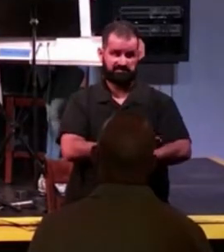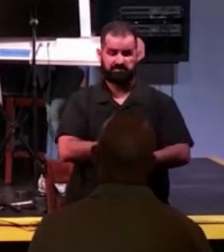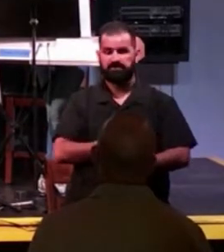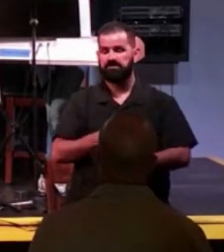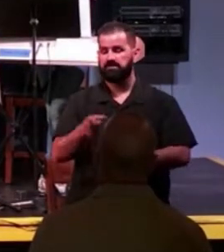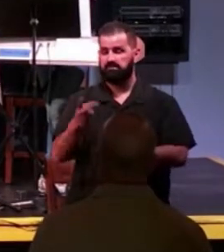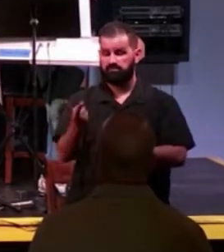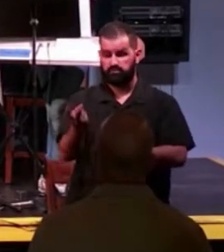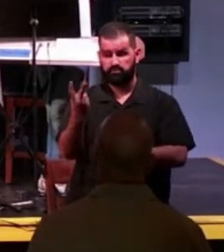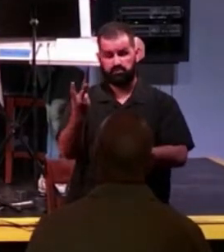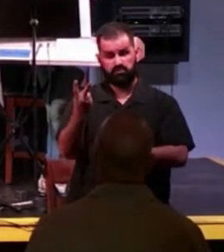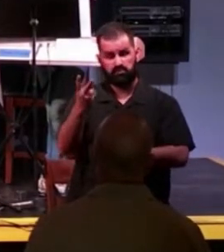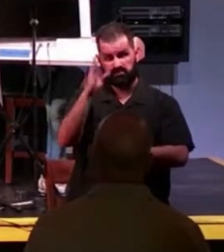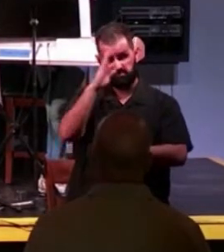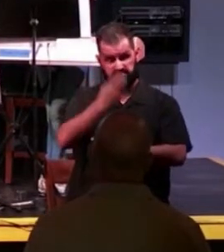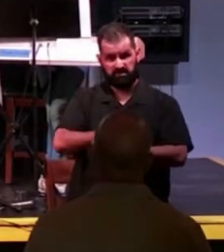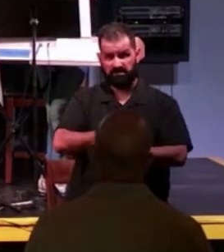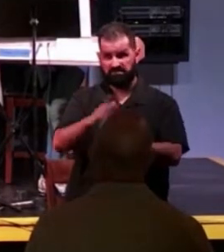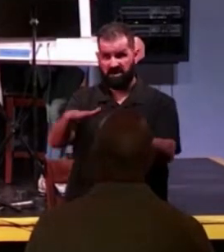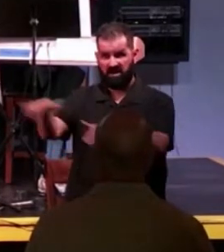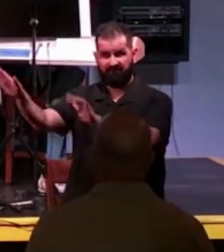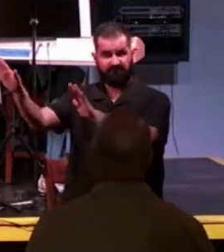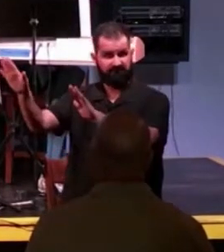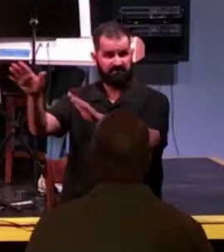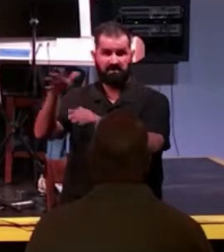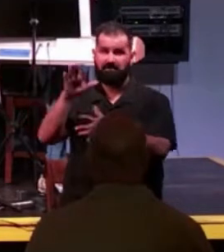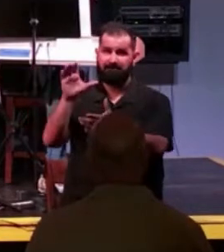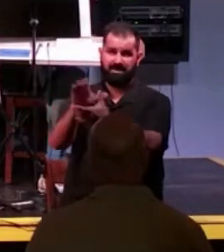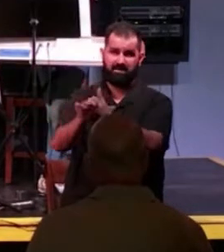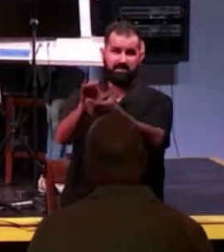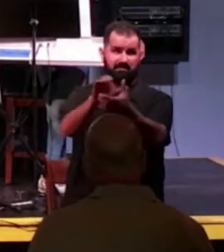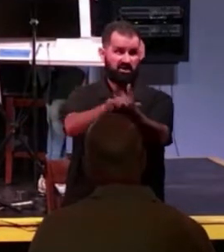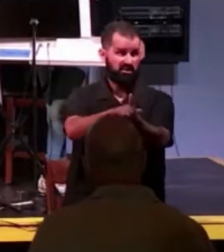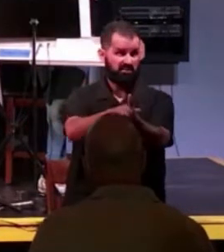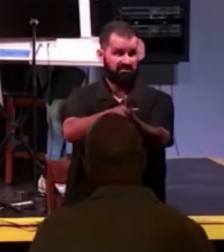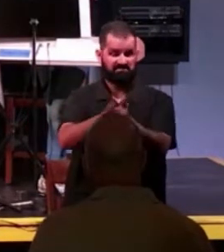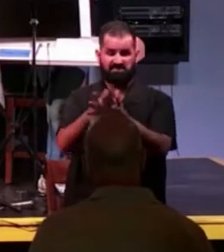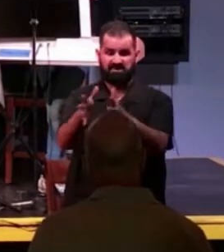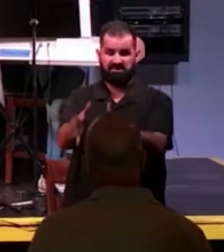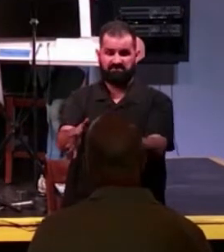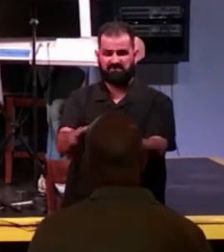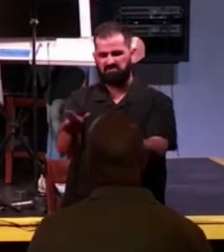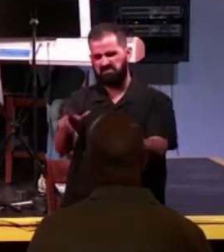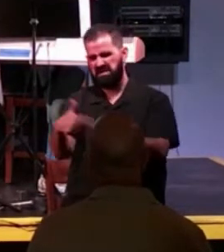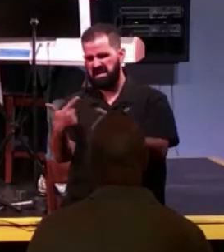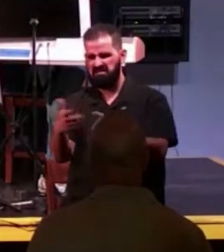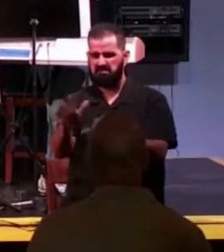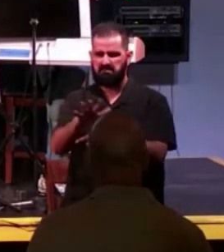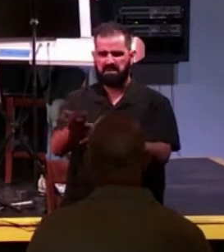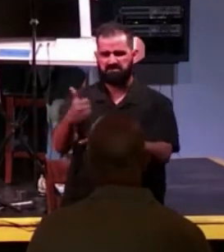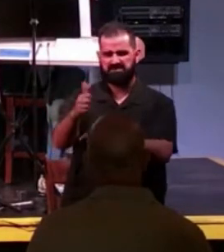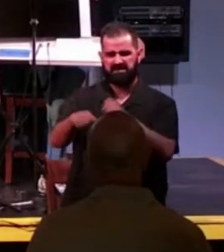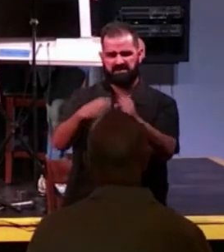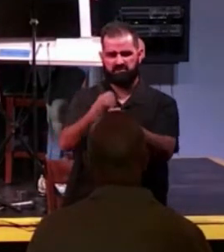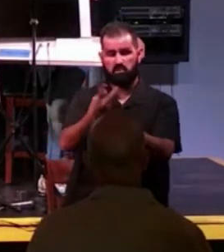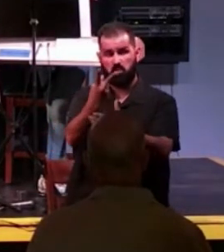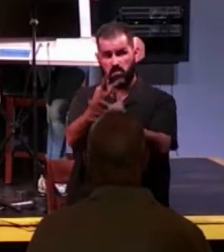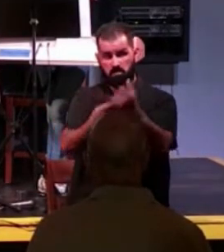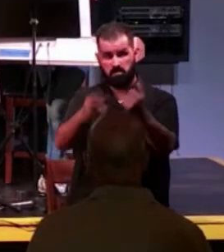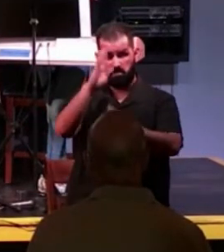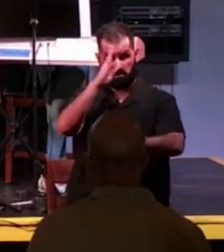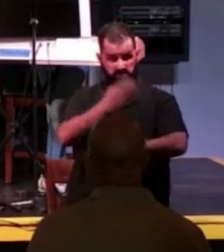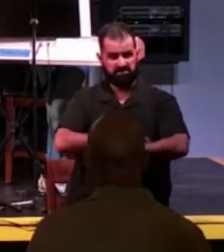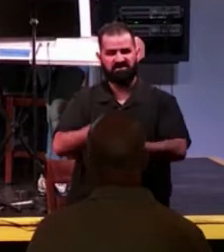married Moabite women, one named Orpah, the other Ruth. After they had lived there about 10 years, both Mahlon and Chilion